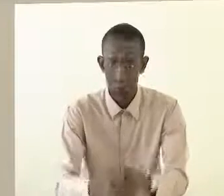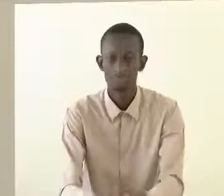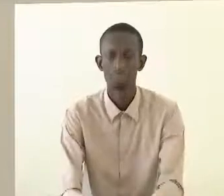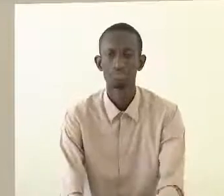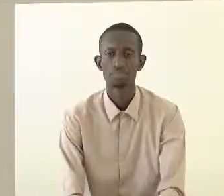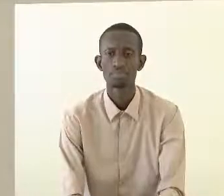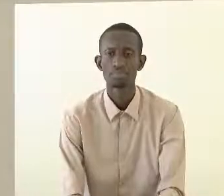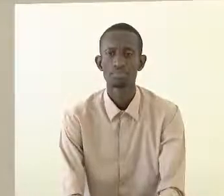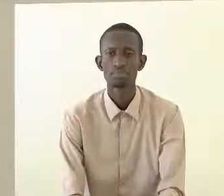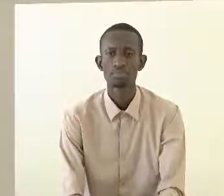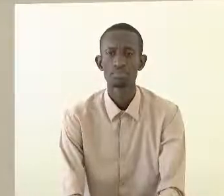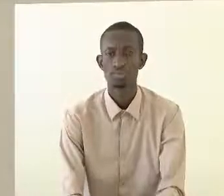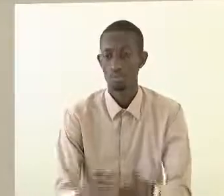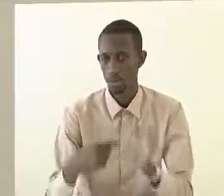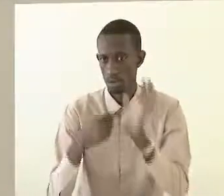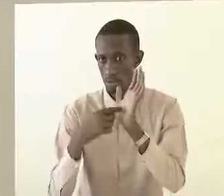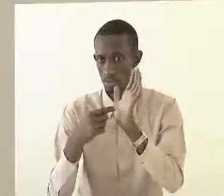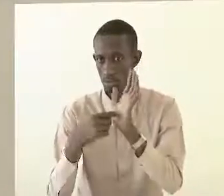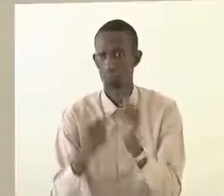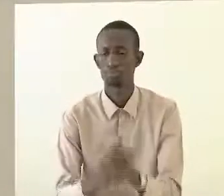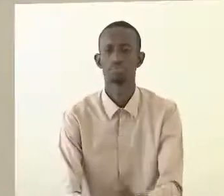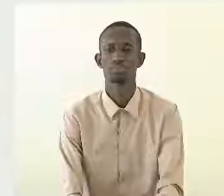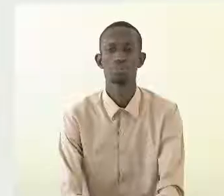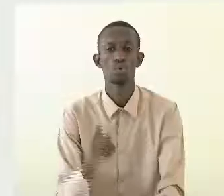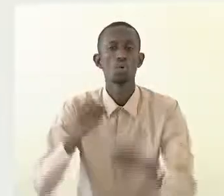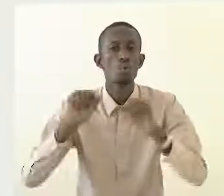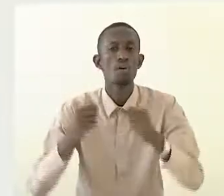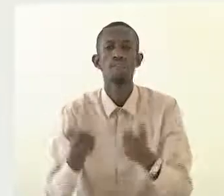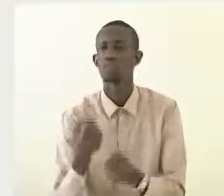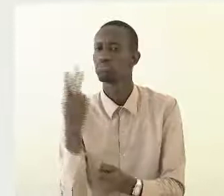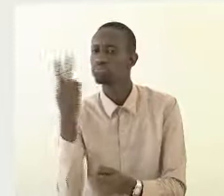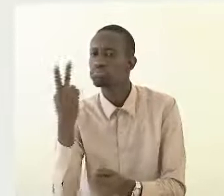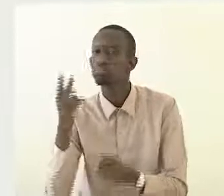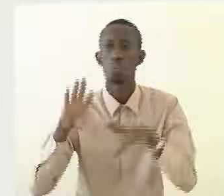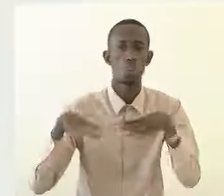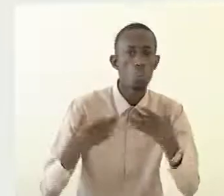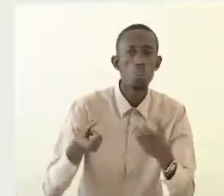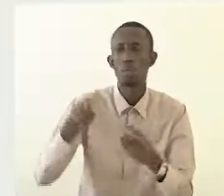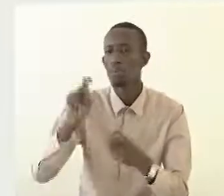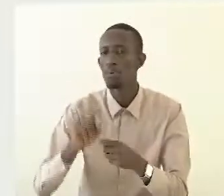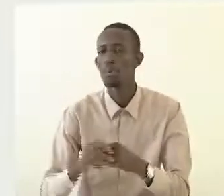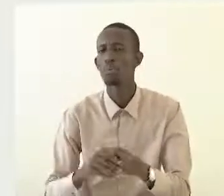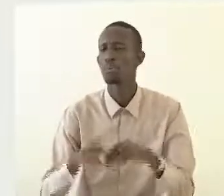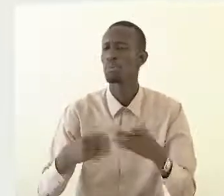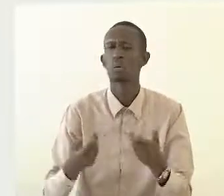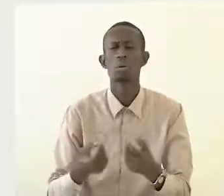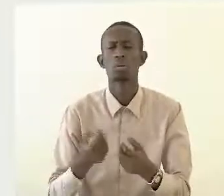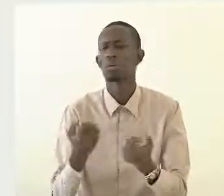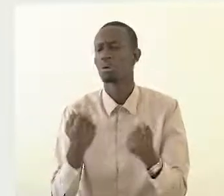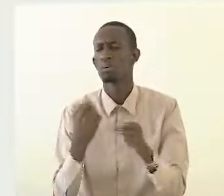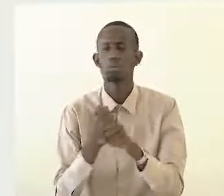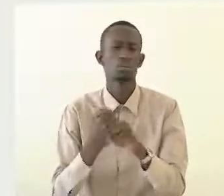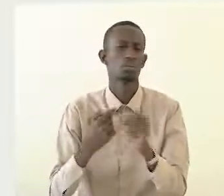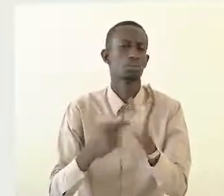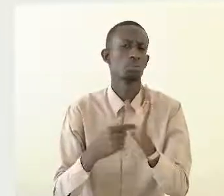with examples. You can have a 2 or more, but even I work on one example,